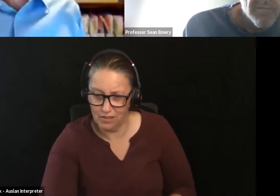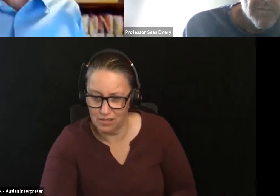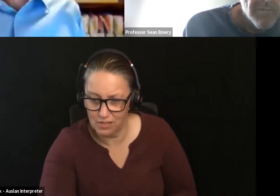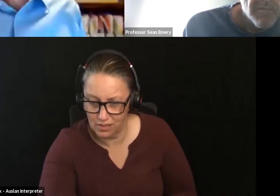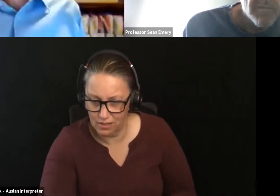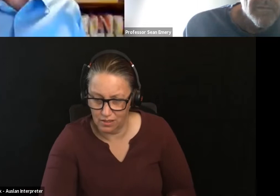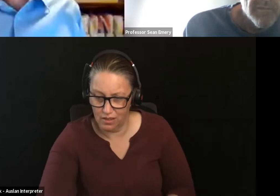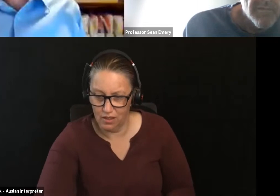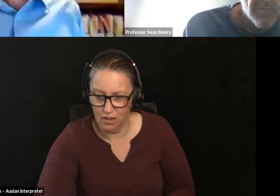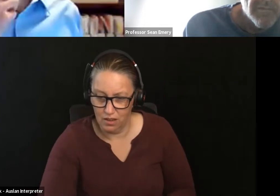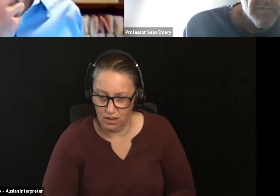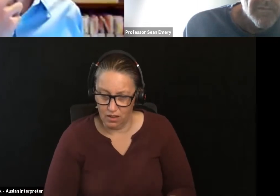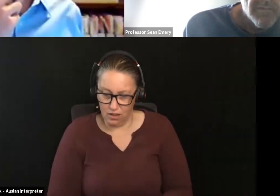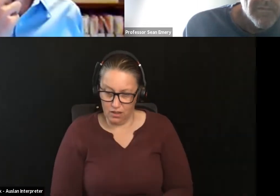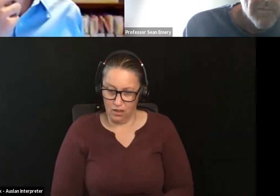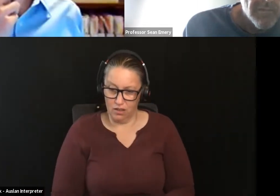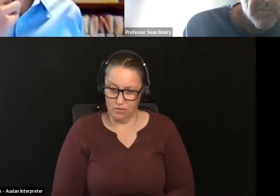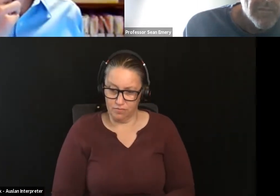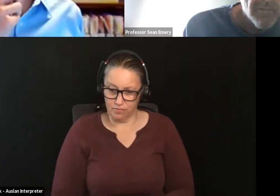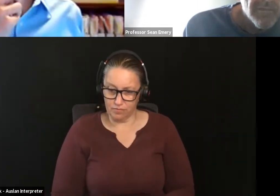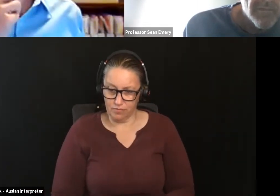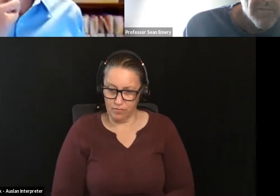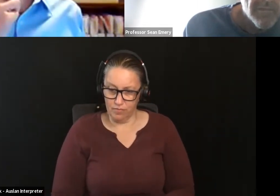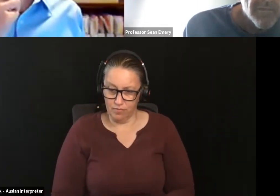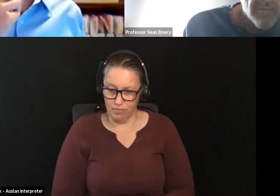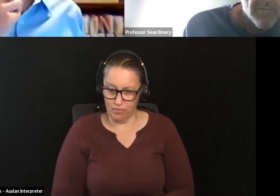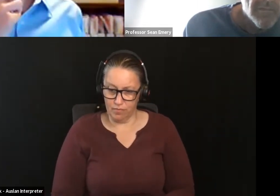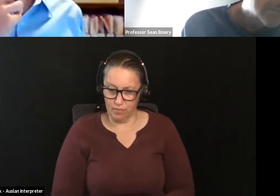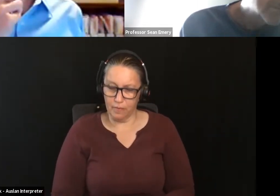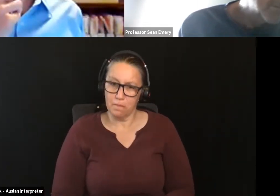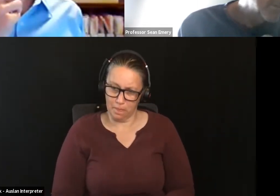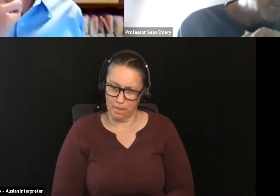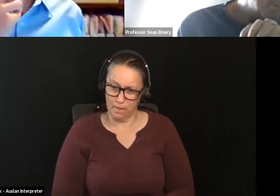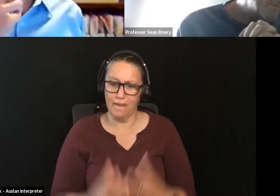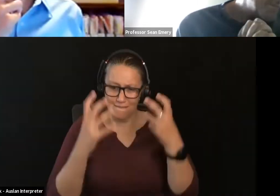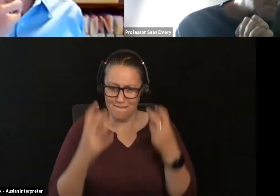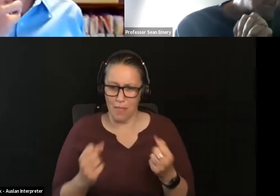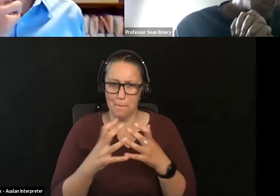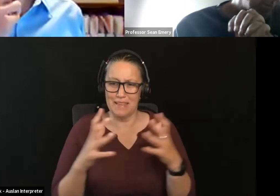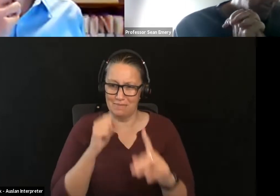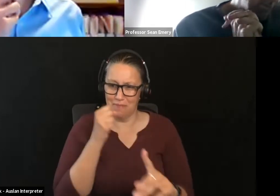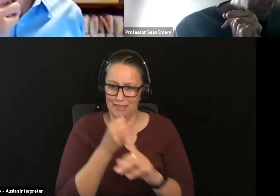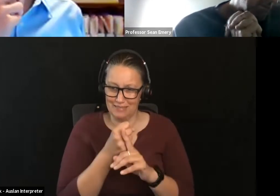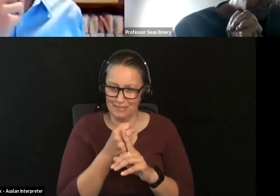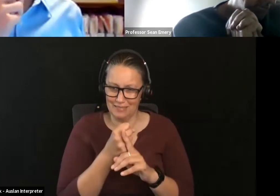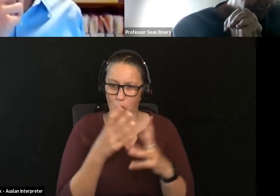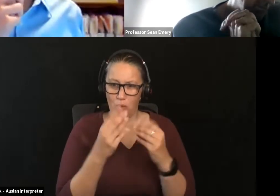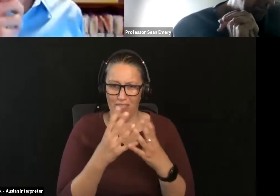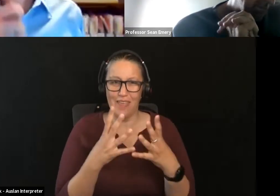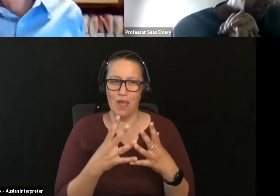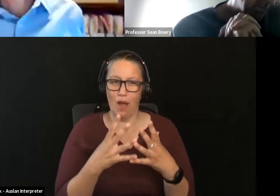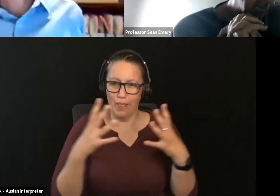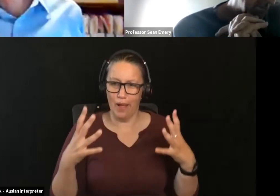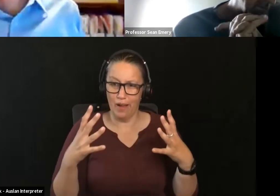I think that the biggest impact was probably among the younger or